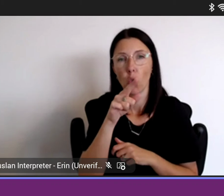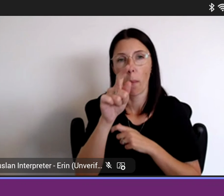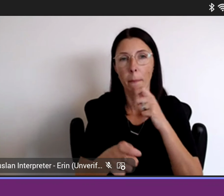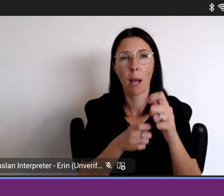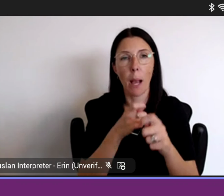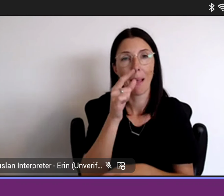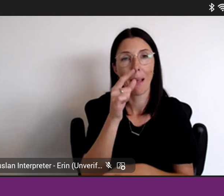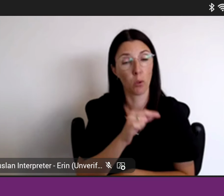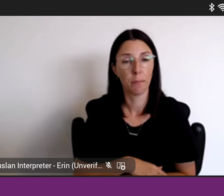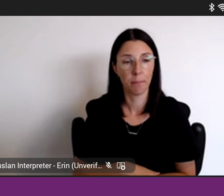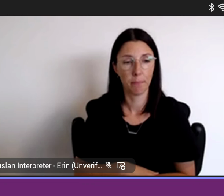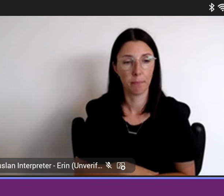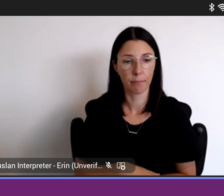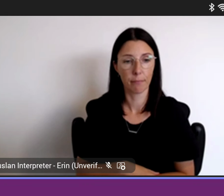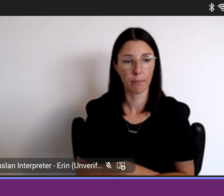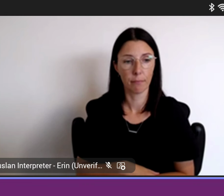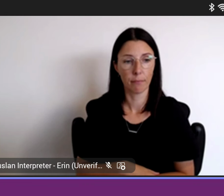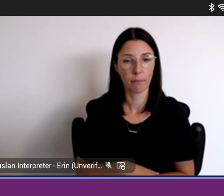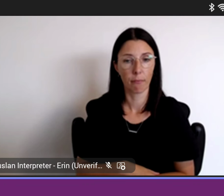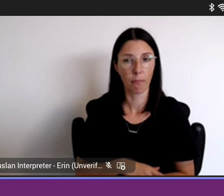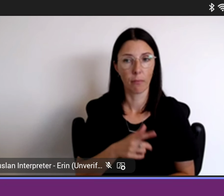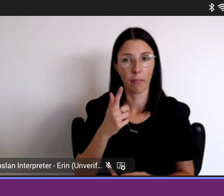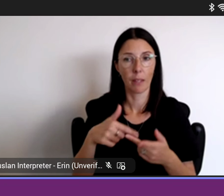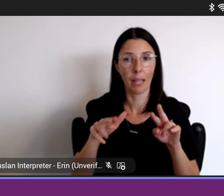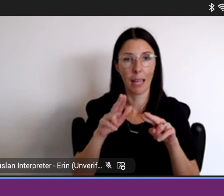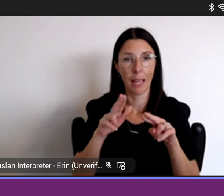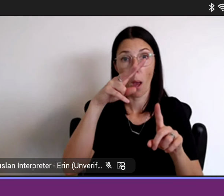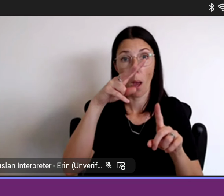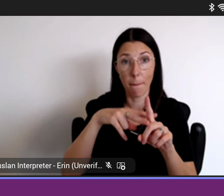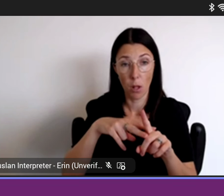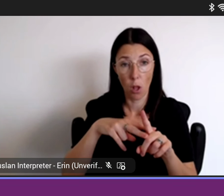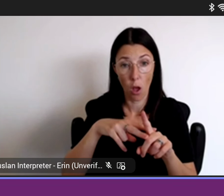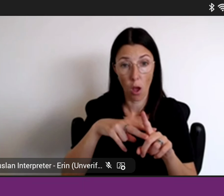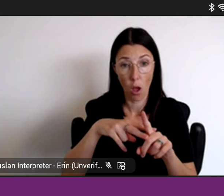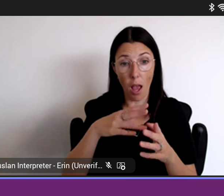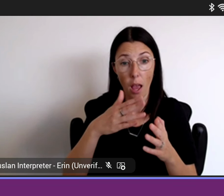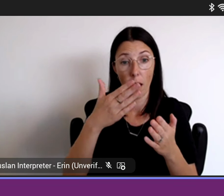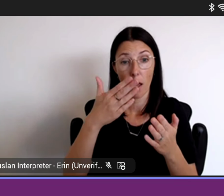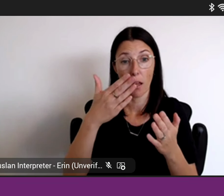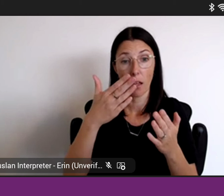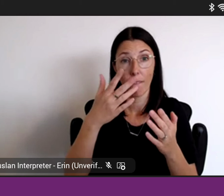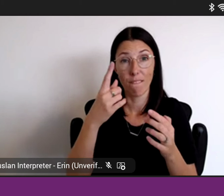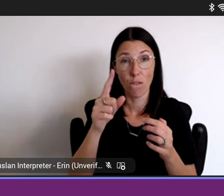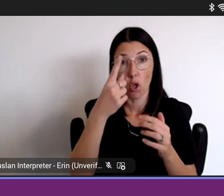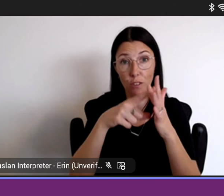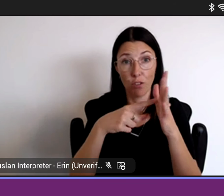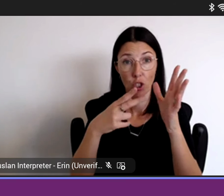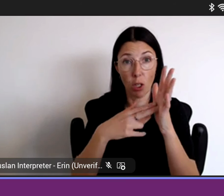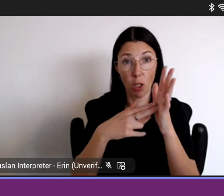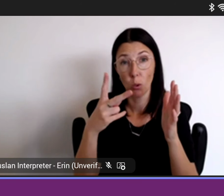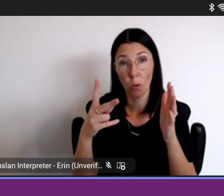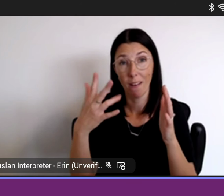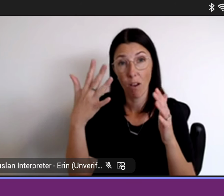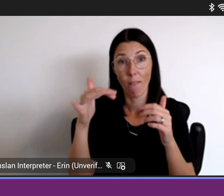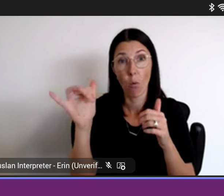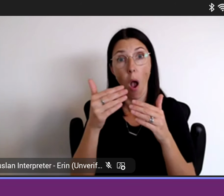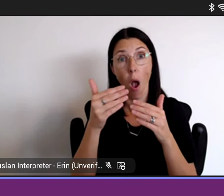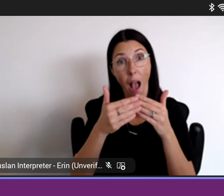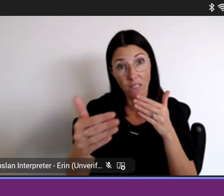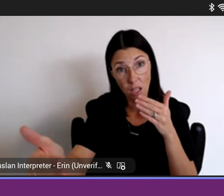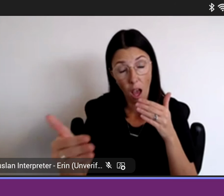If you applied on or after the 1st of January 2025, Your letter